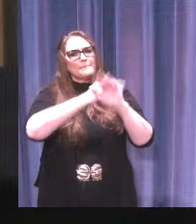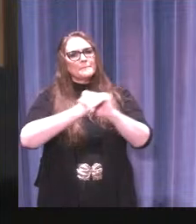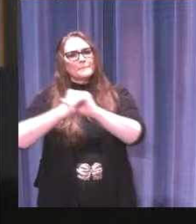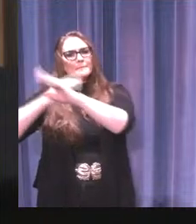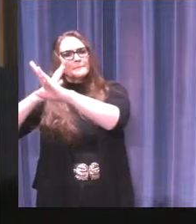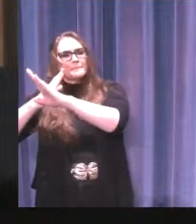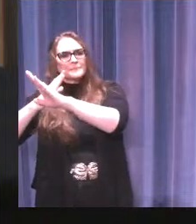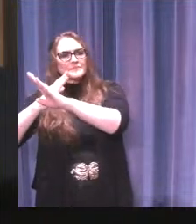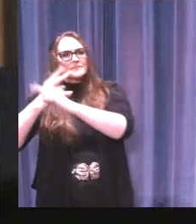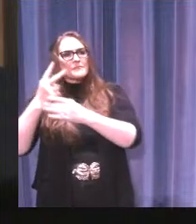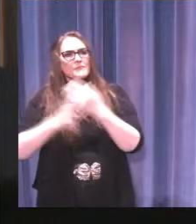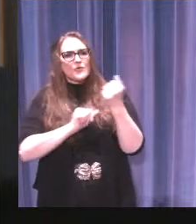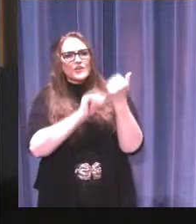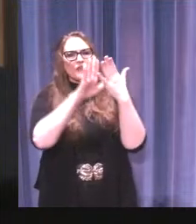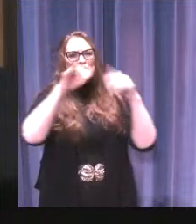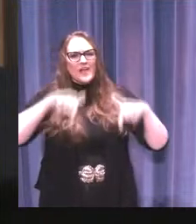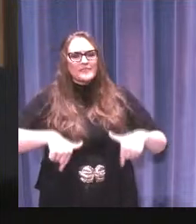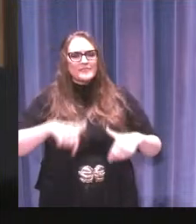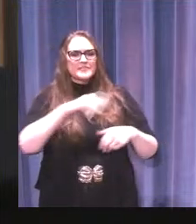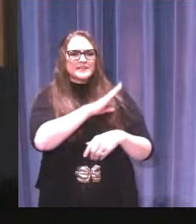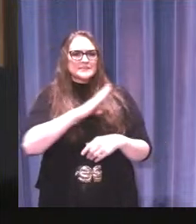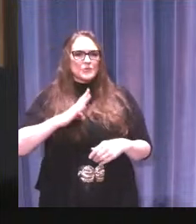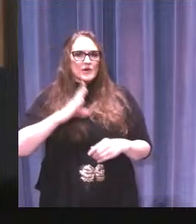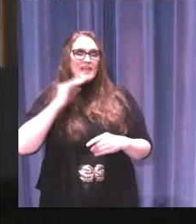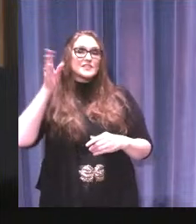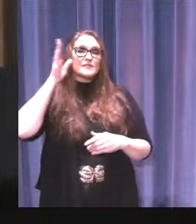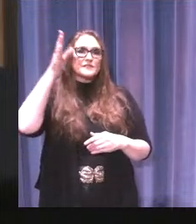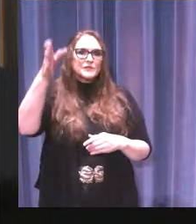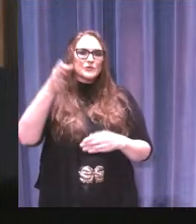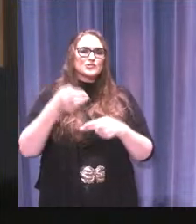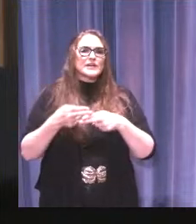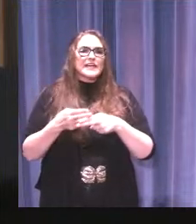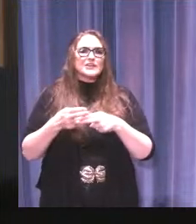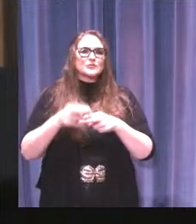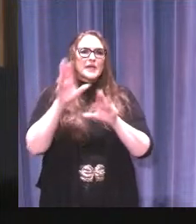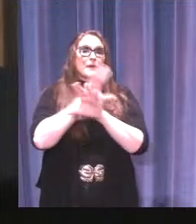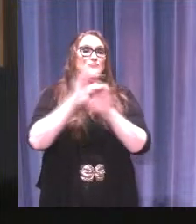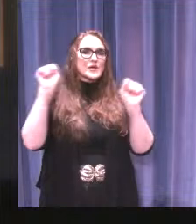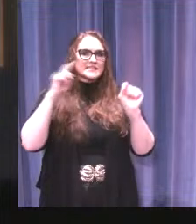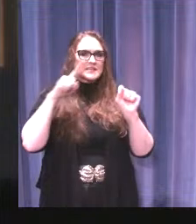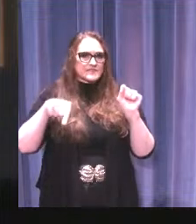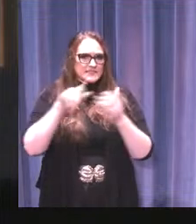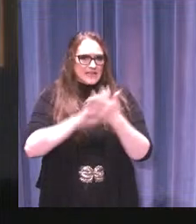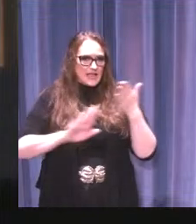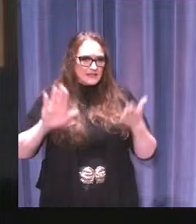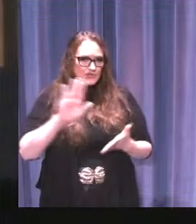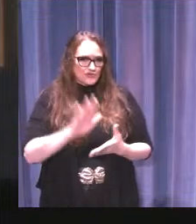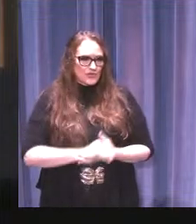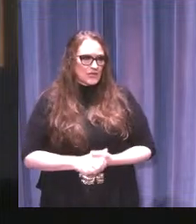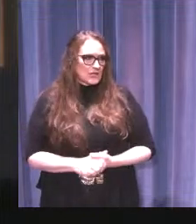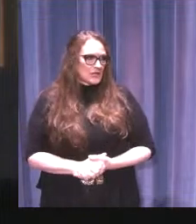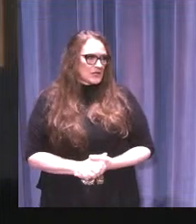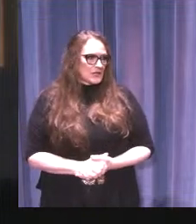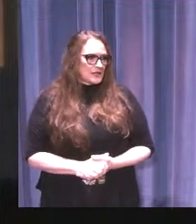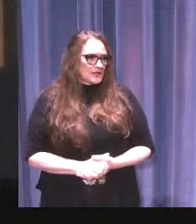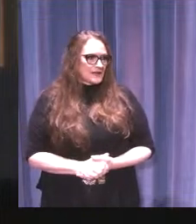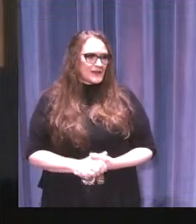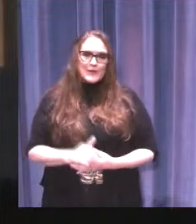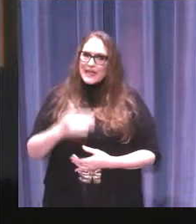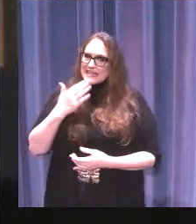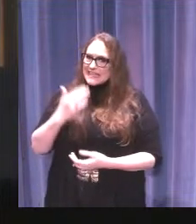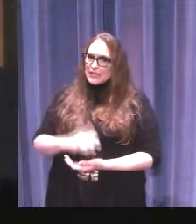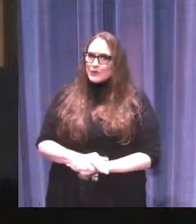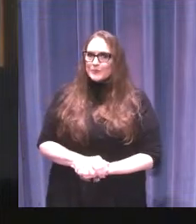confront this board and the future interim and president of this college. Okay, thank